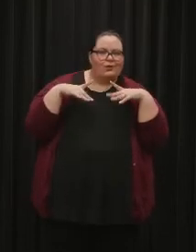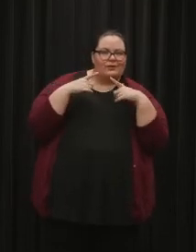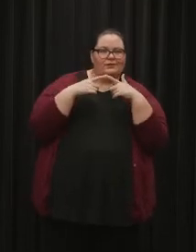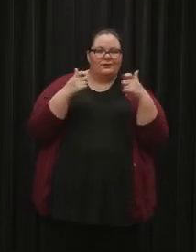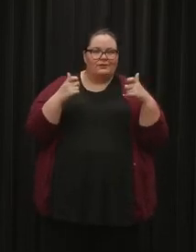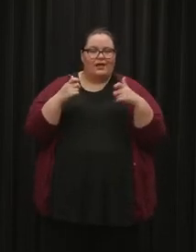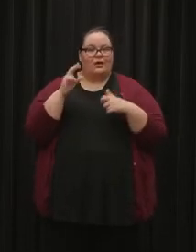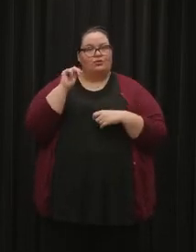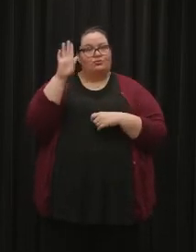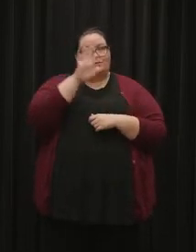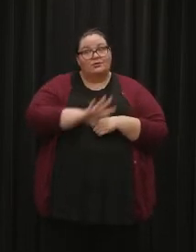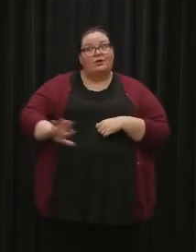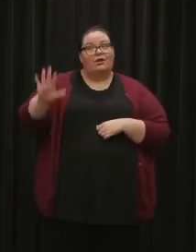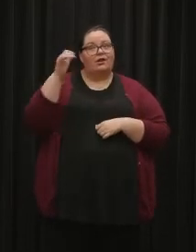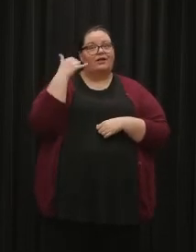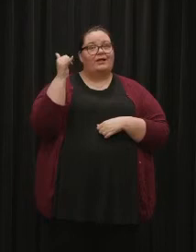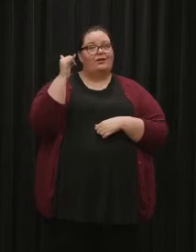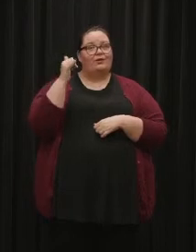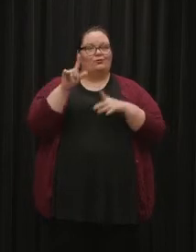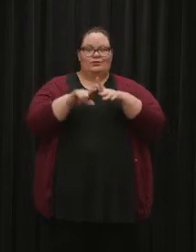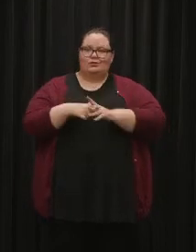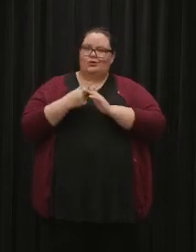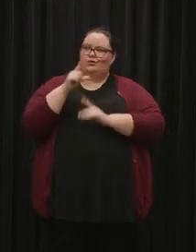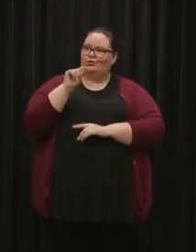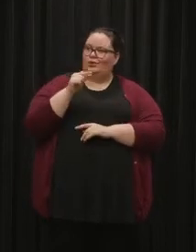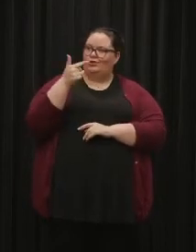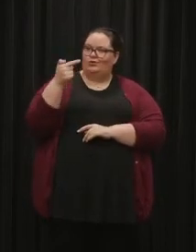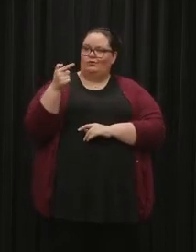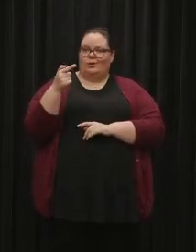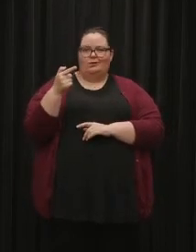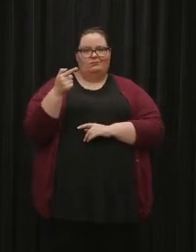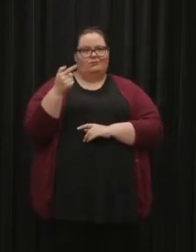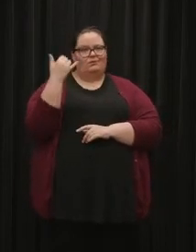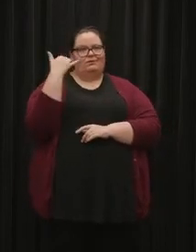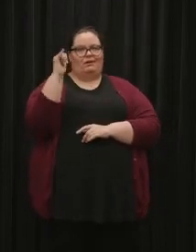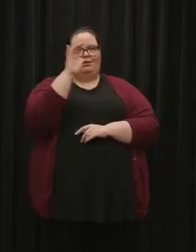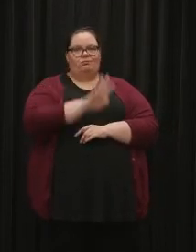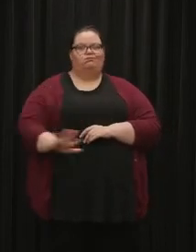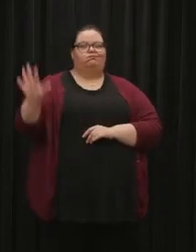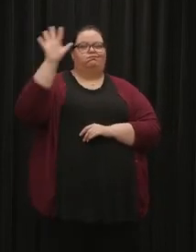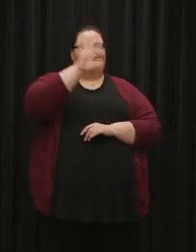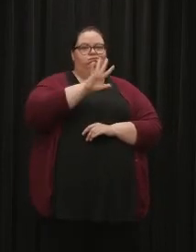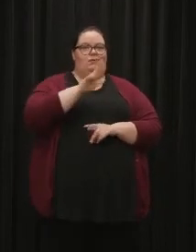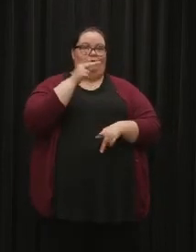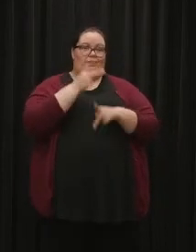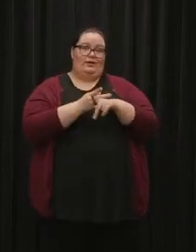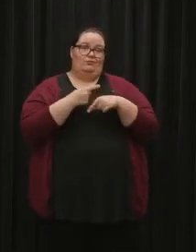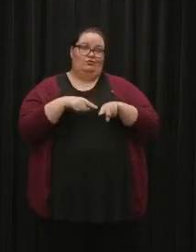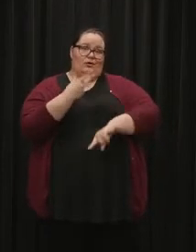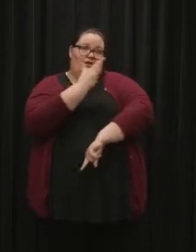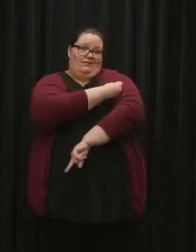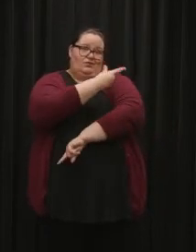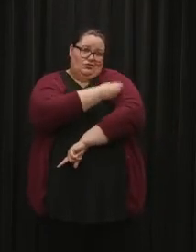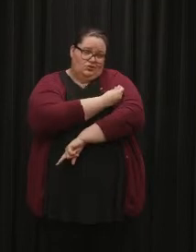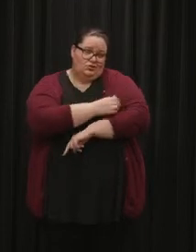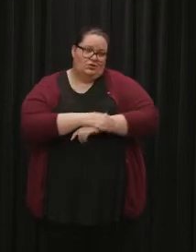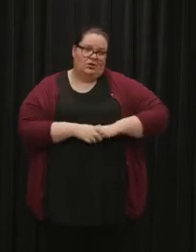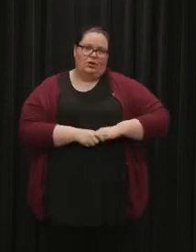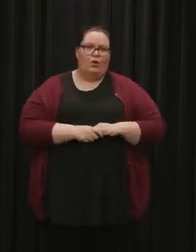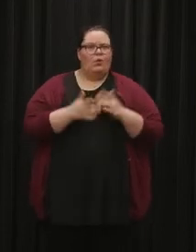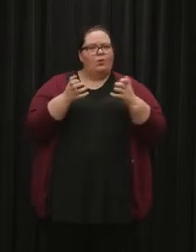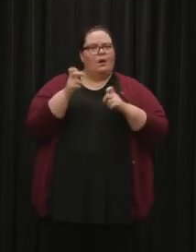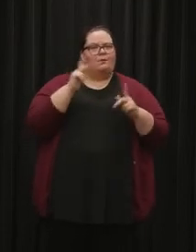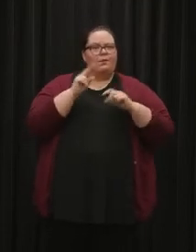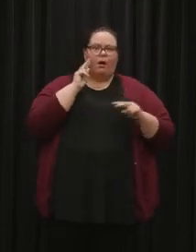we enter 2021, and we stay in yellow as we go through the vaccination process. Let's set the